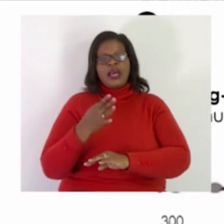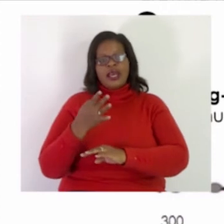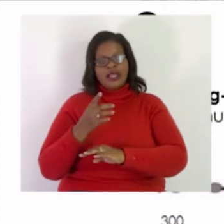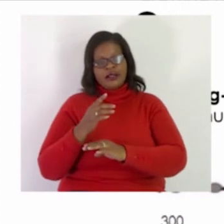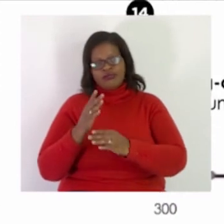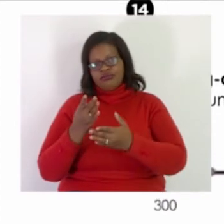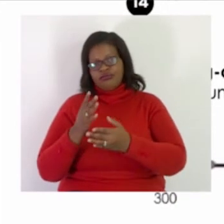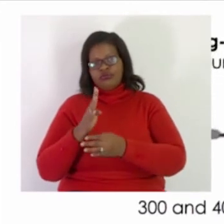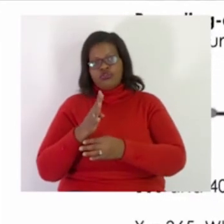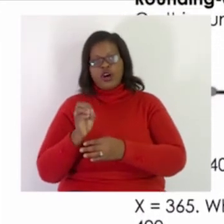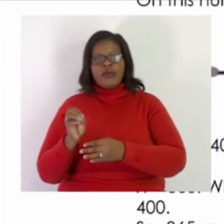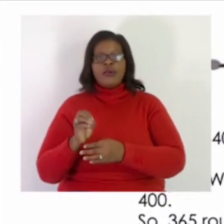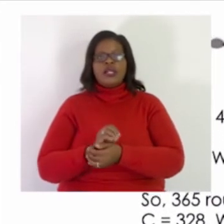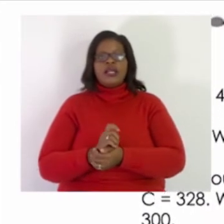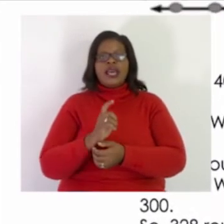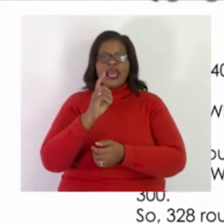X is marked at